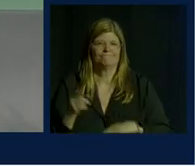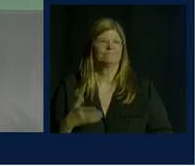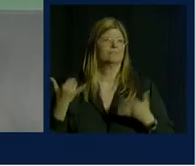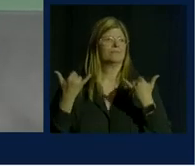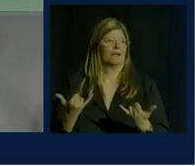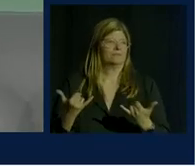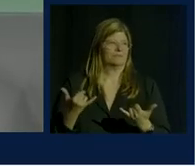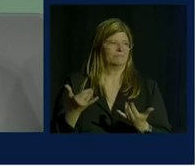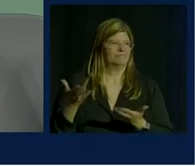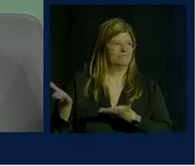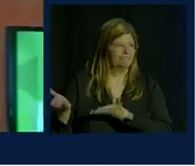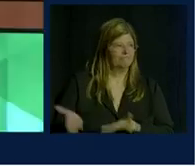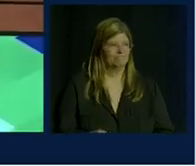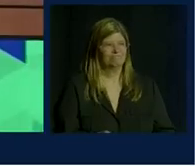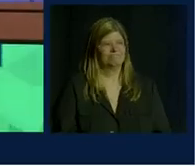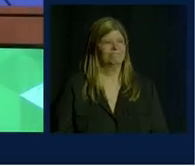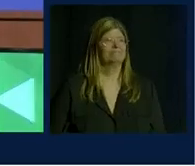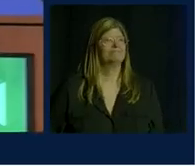that, Sarosh.